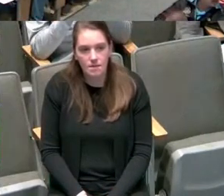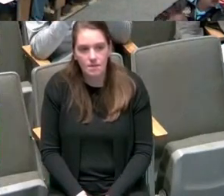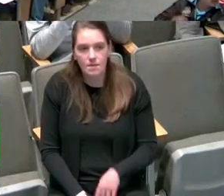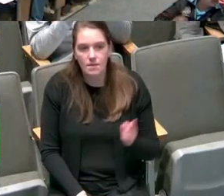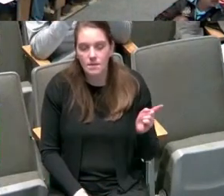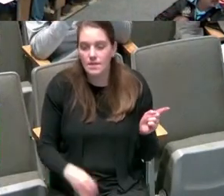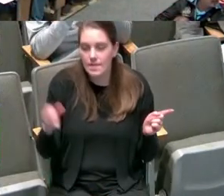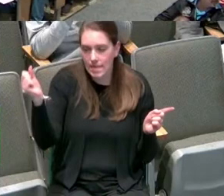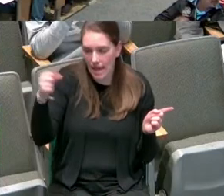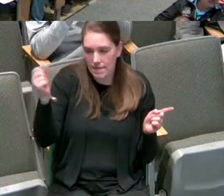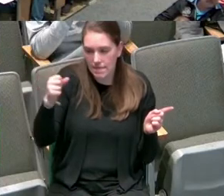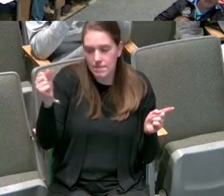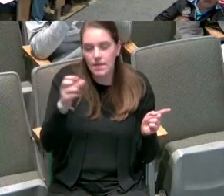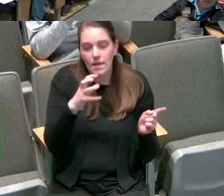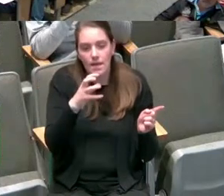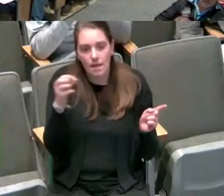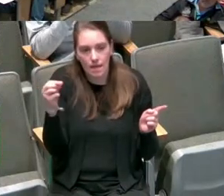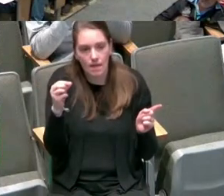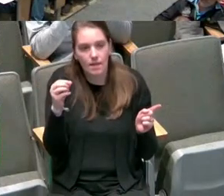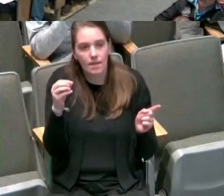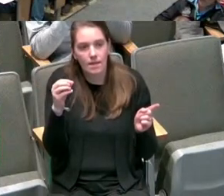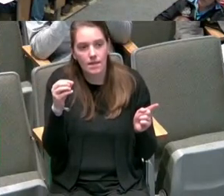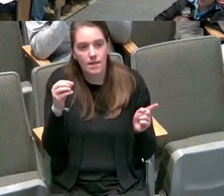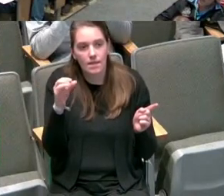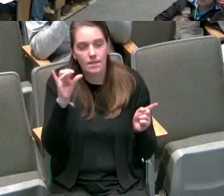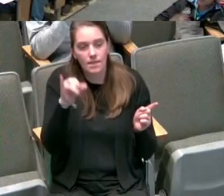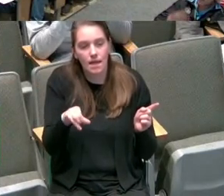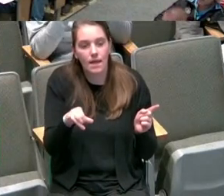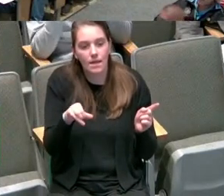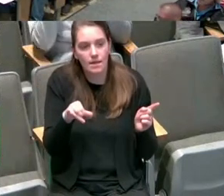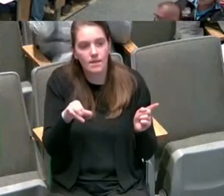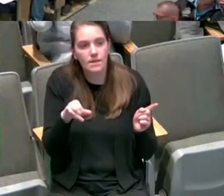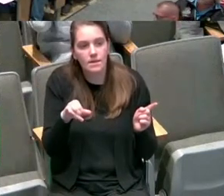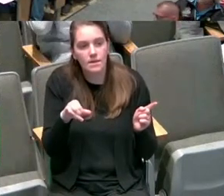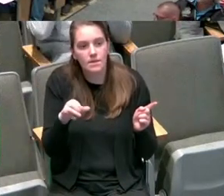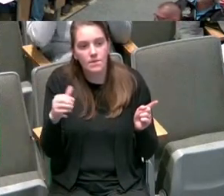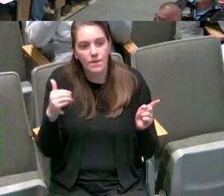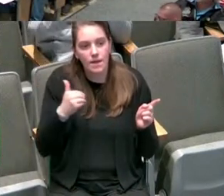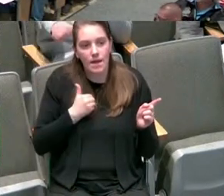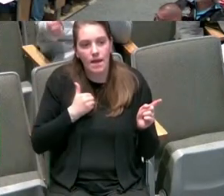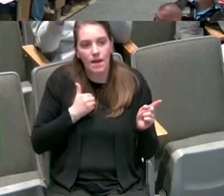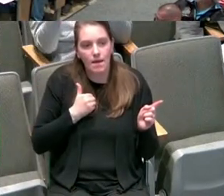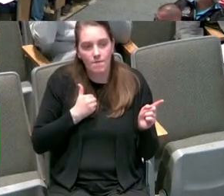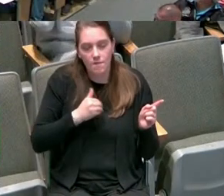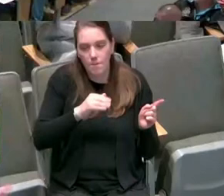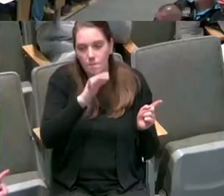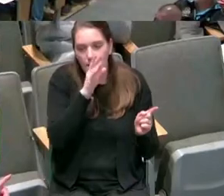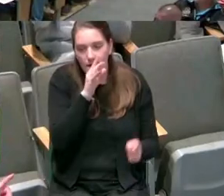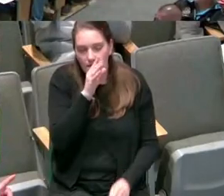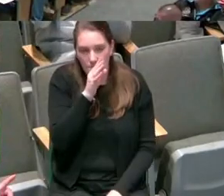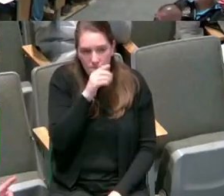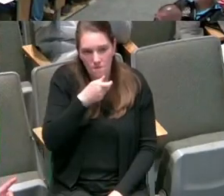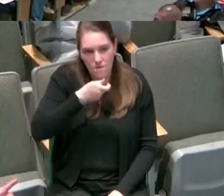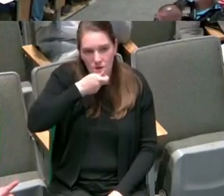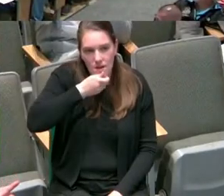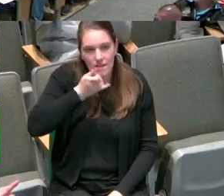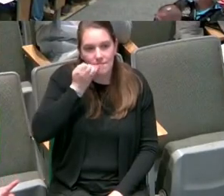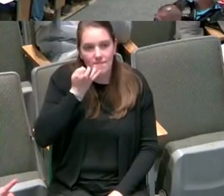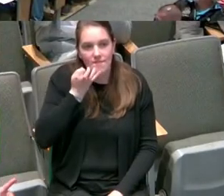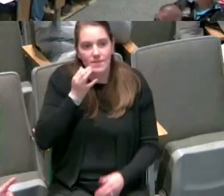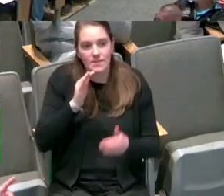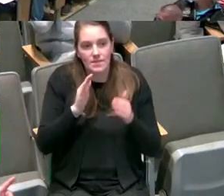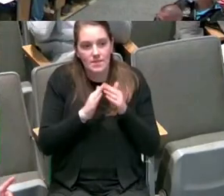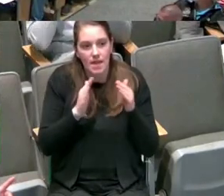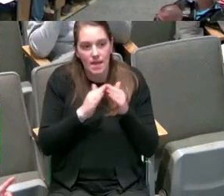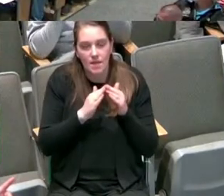um yes and that is um oh I'm sorry so we have it at the microphone when um Town residents speak are